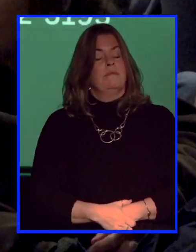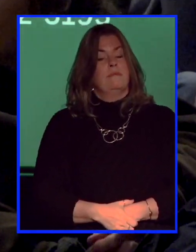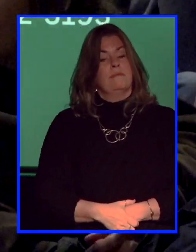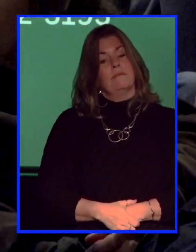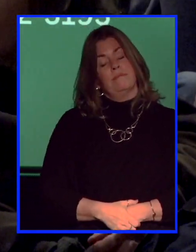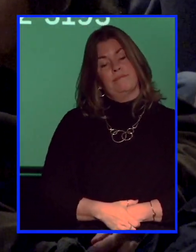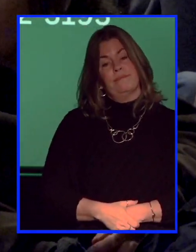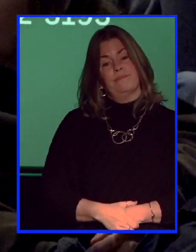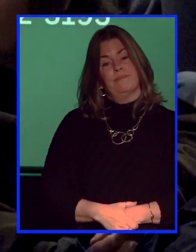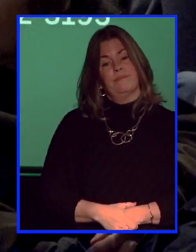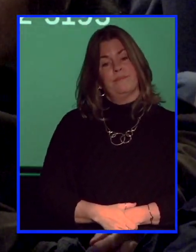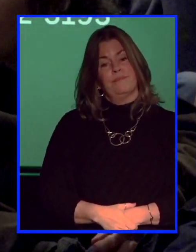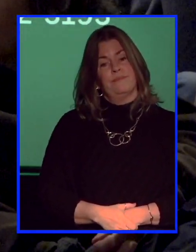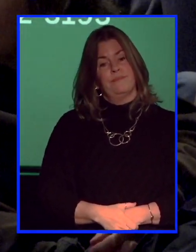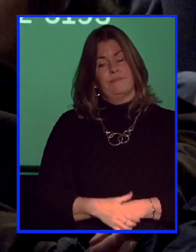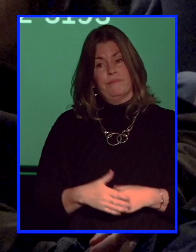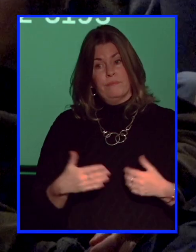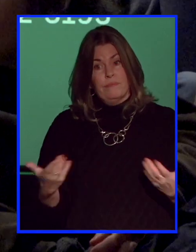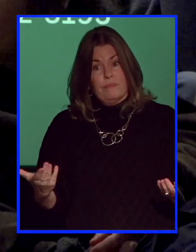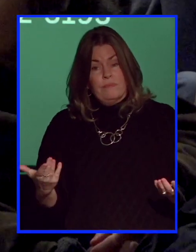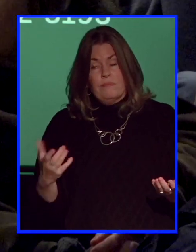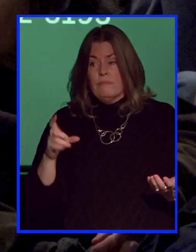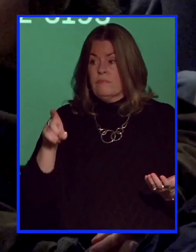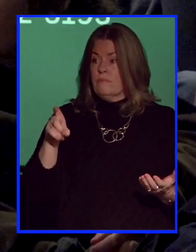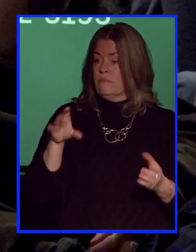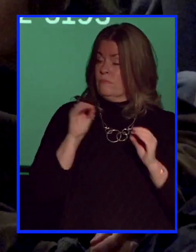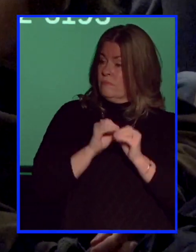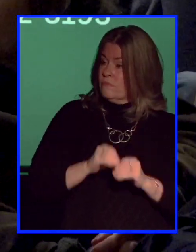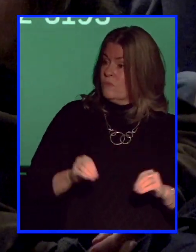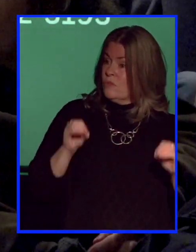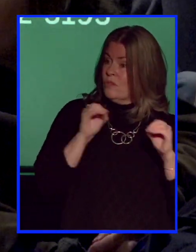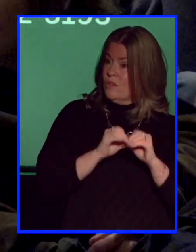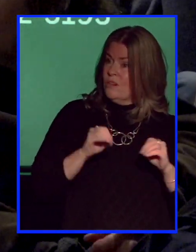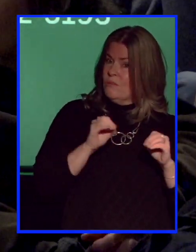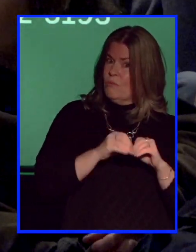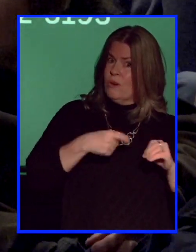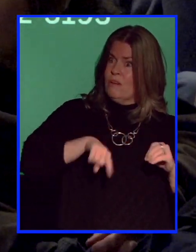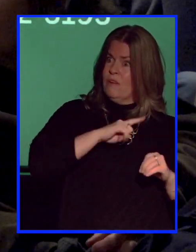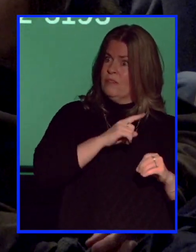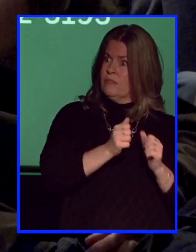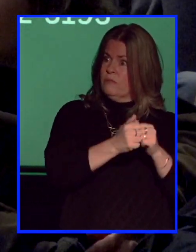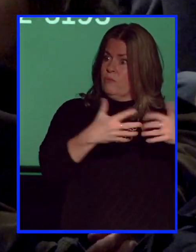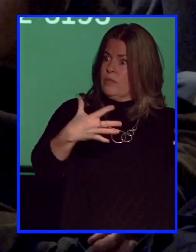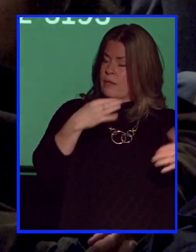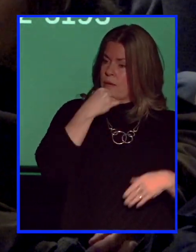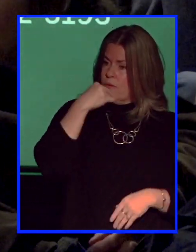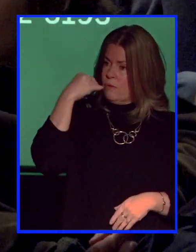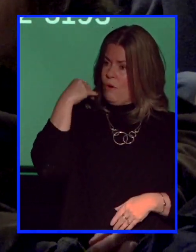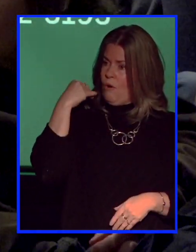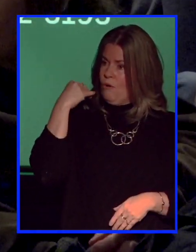you know, do we need to have more and more of us homeless